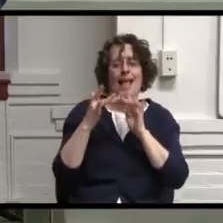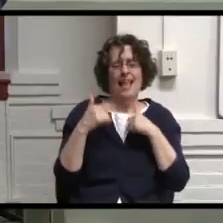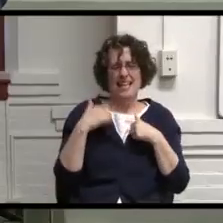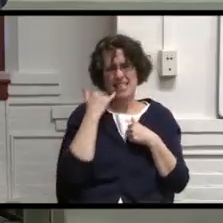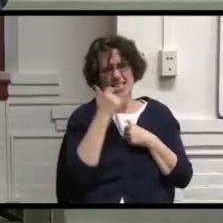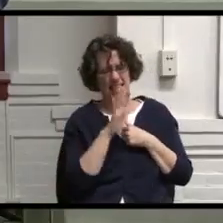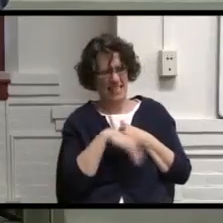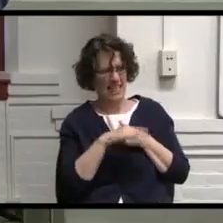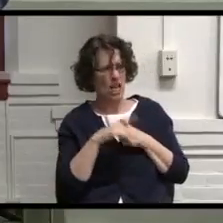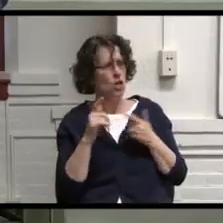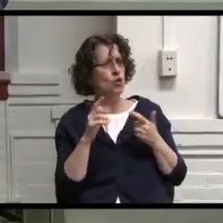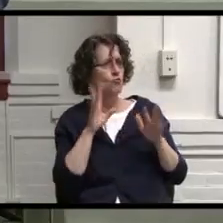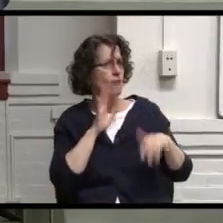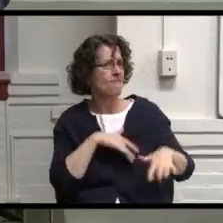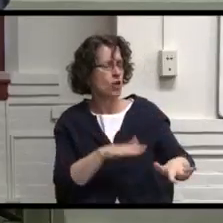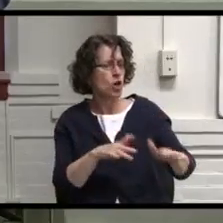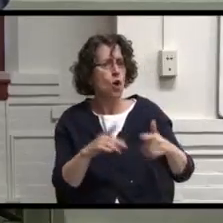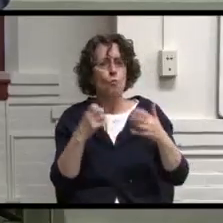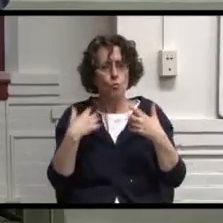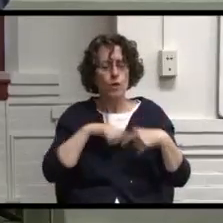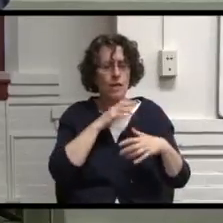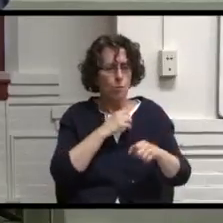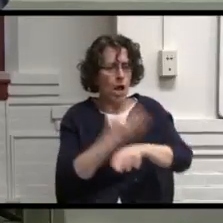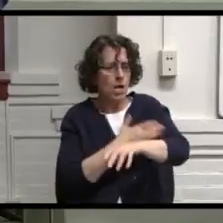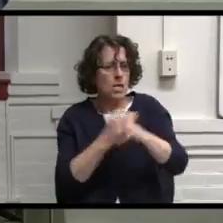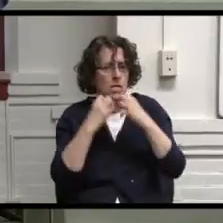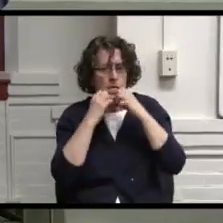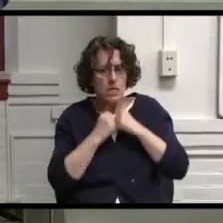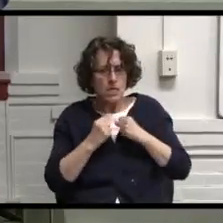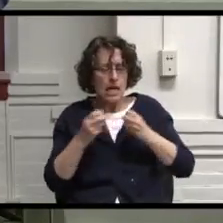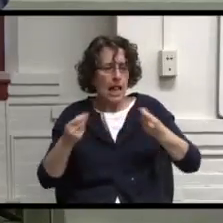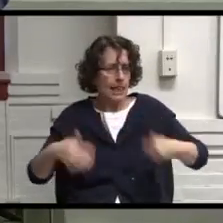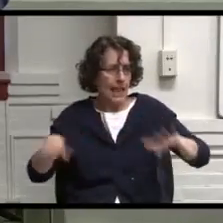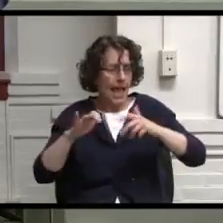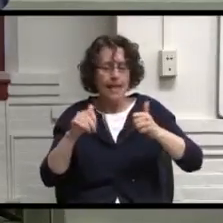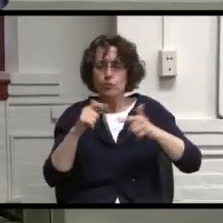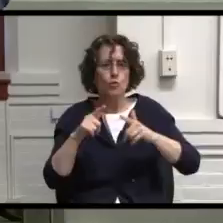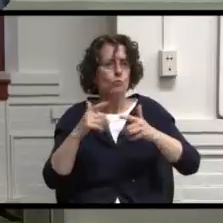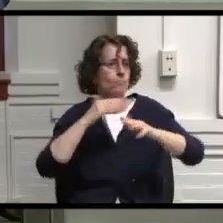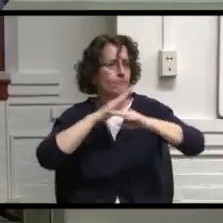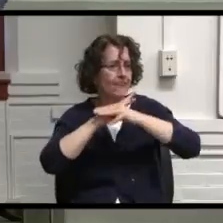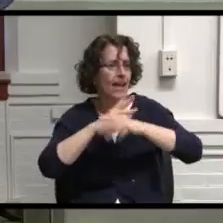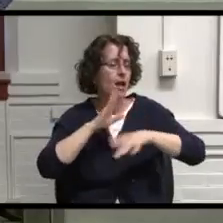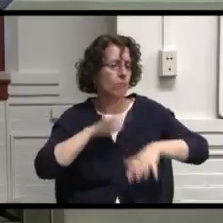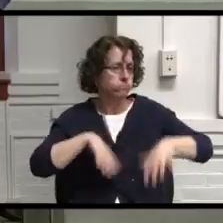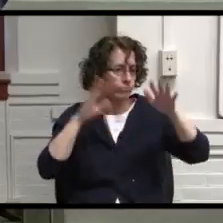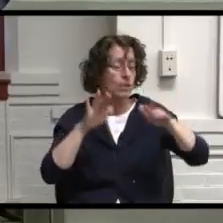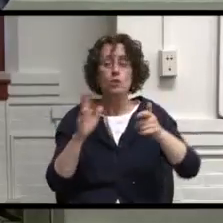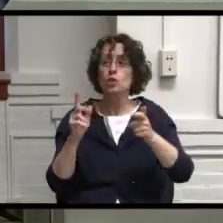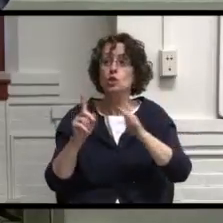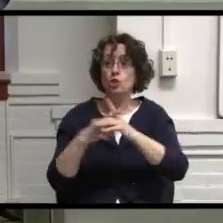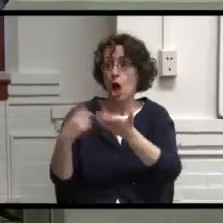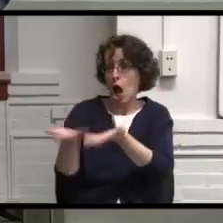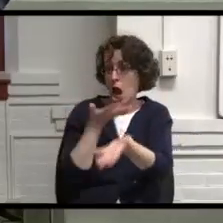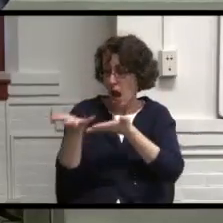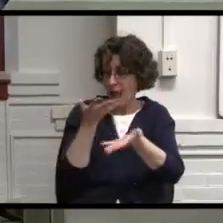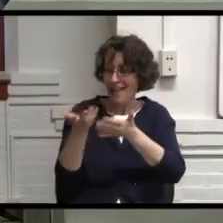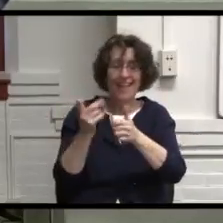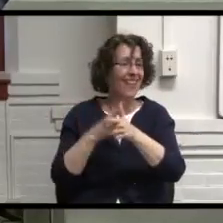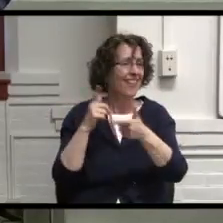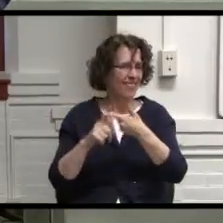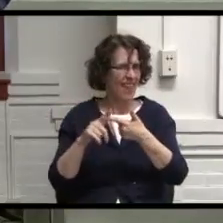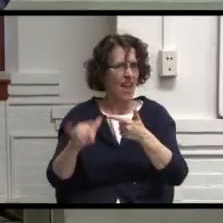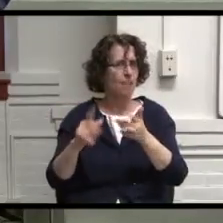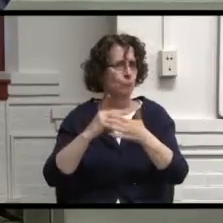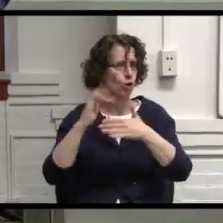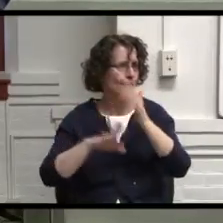conserve land along rivers? And we started the conversation, and it's been a great partnership